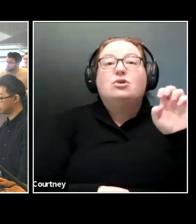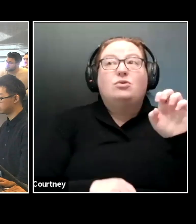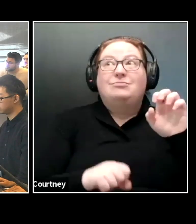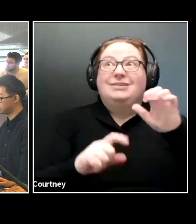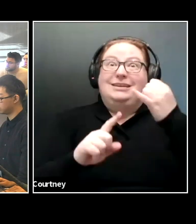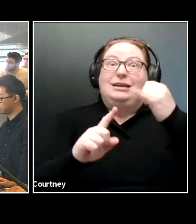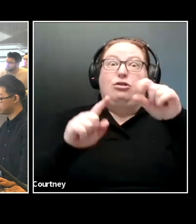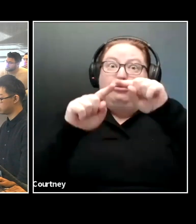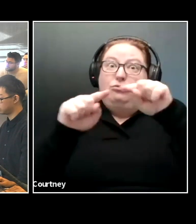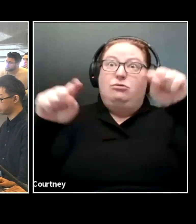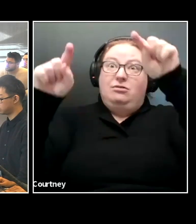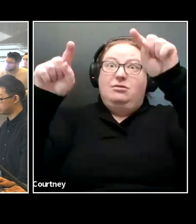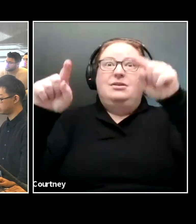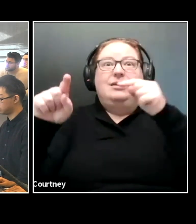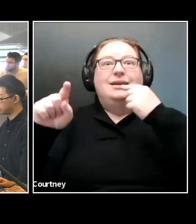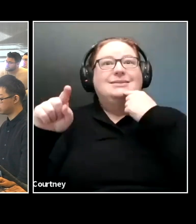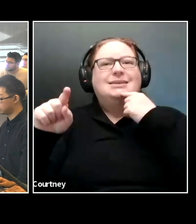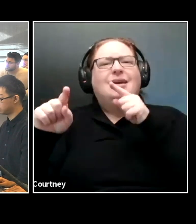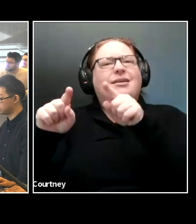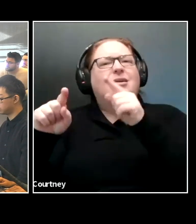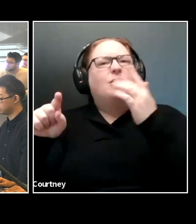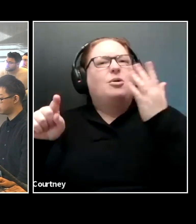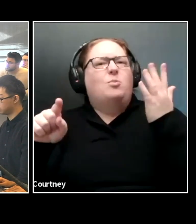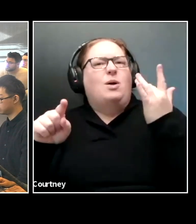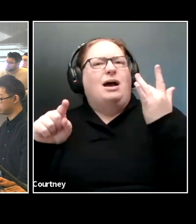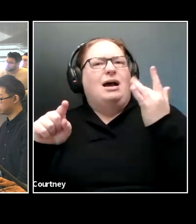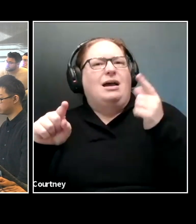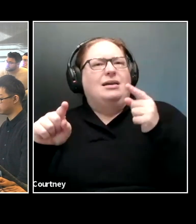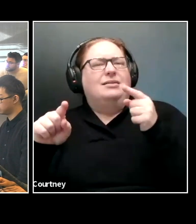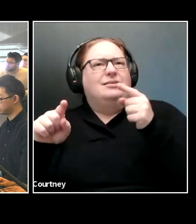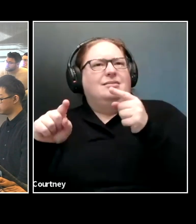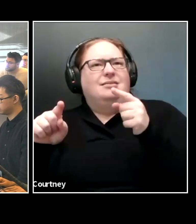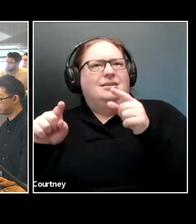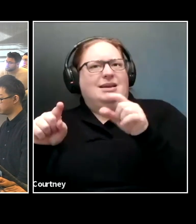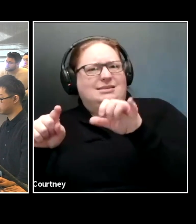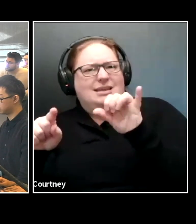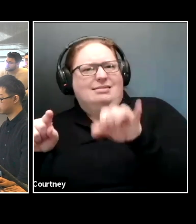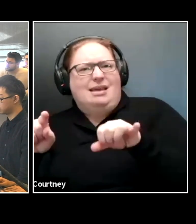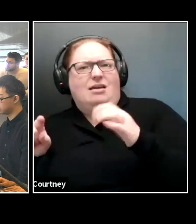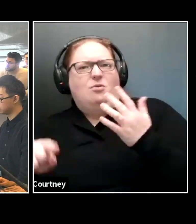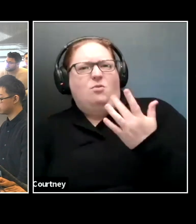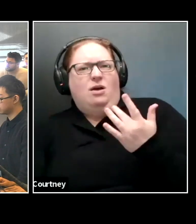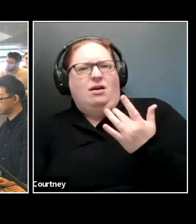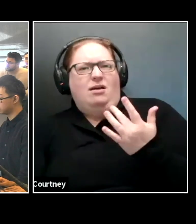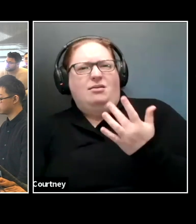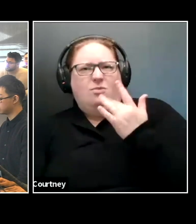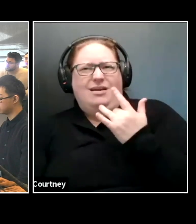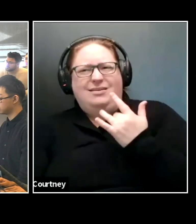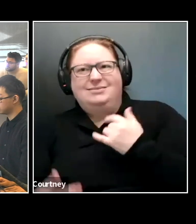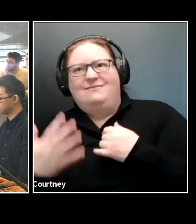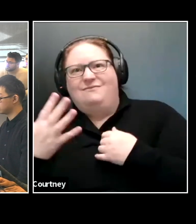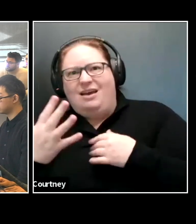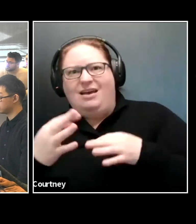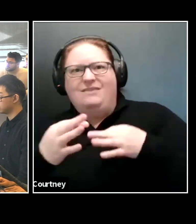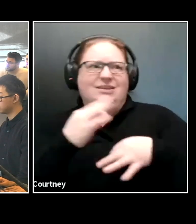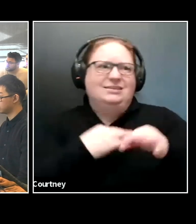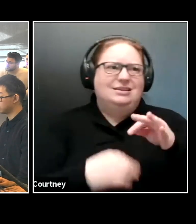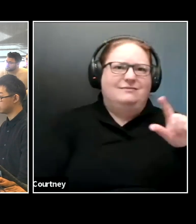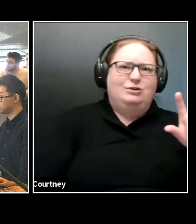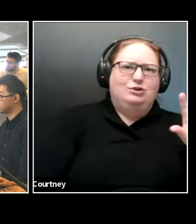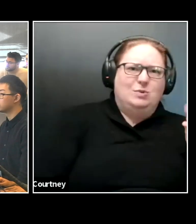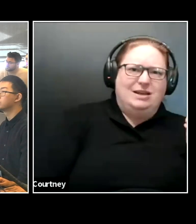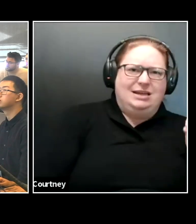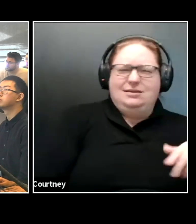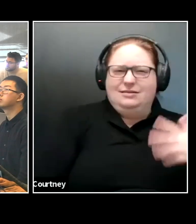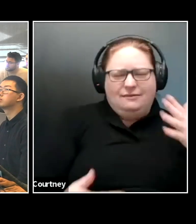say, why is it this value? Why is it at a value of 5 rather than a value of 20? I don't know,